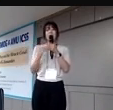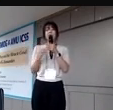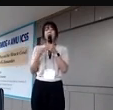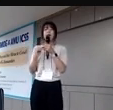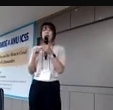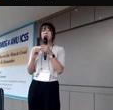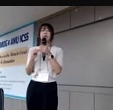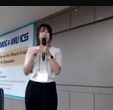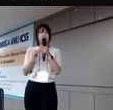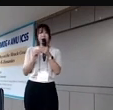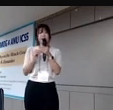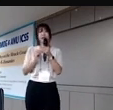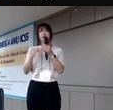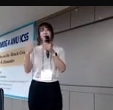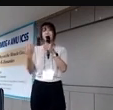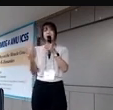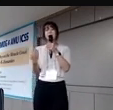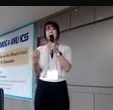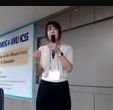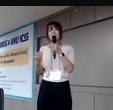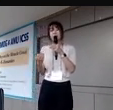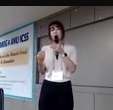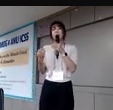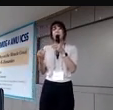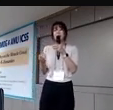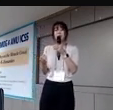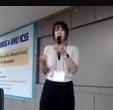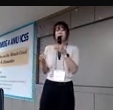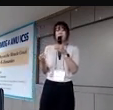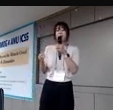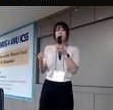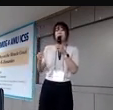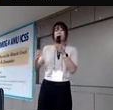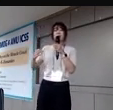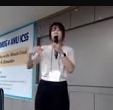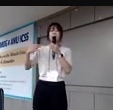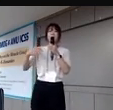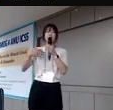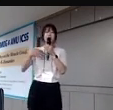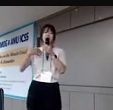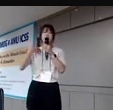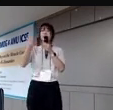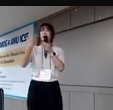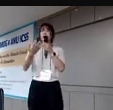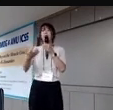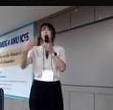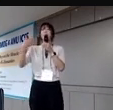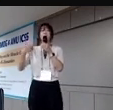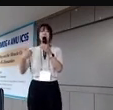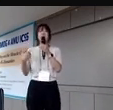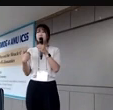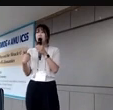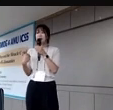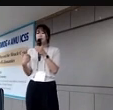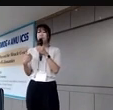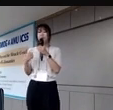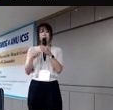then 2 signers really rejected it. 1 signer said it's only possible if you're giving the narrative from the boy's